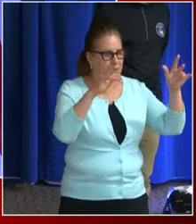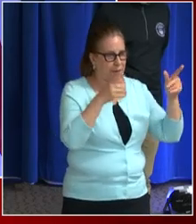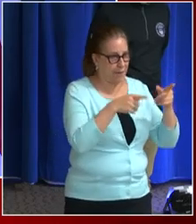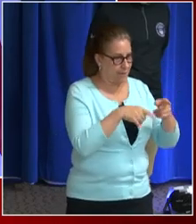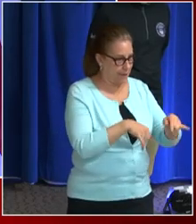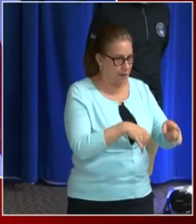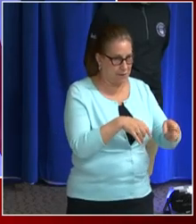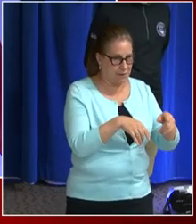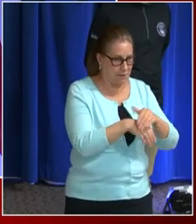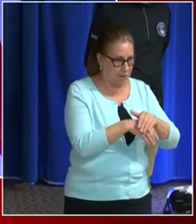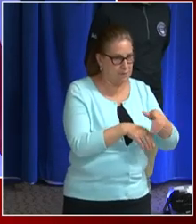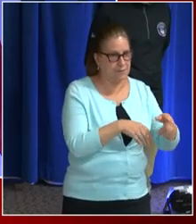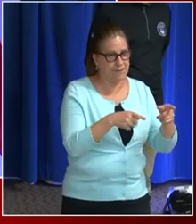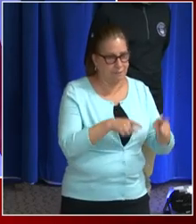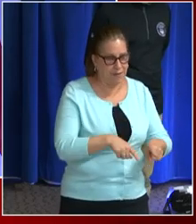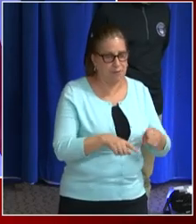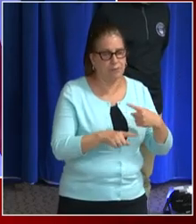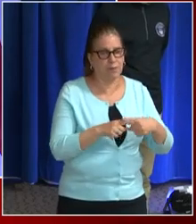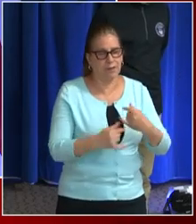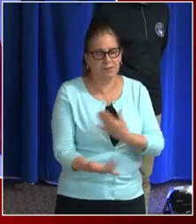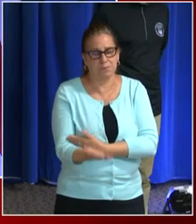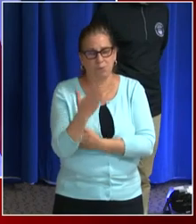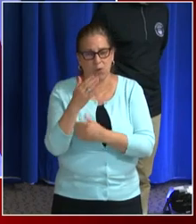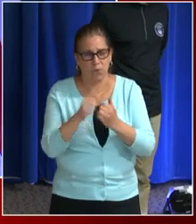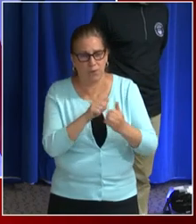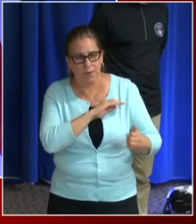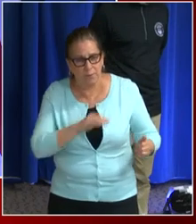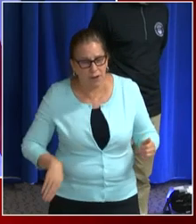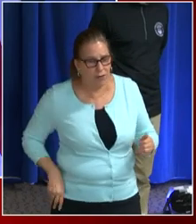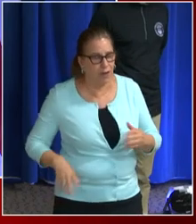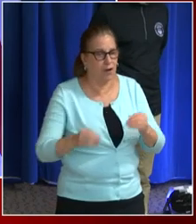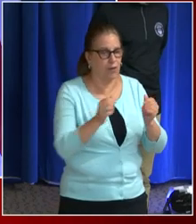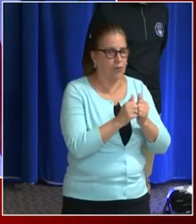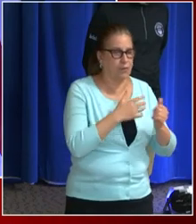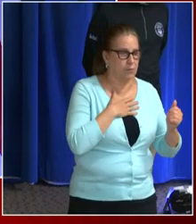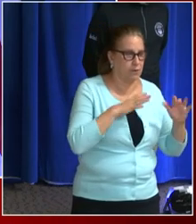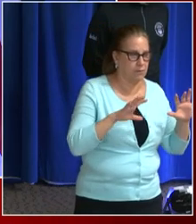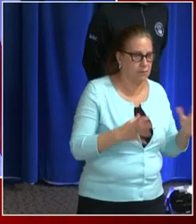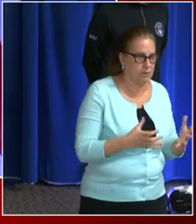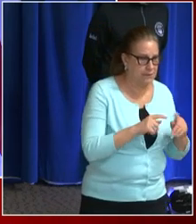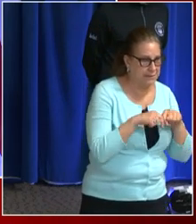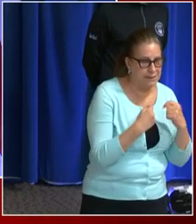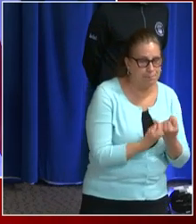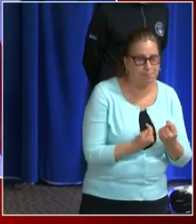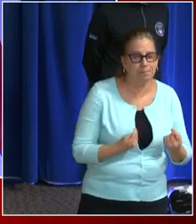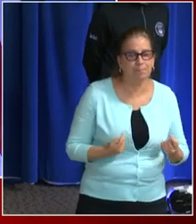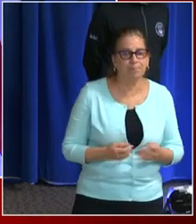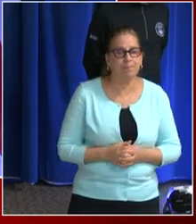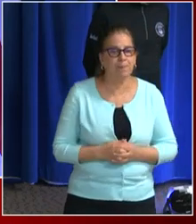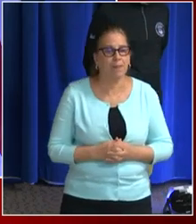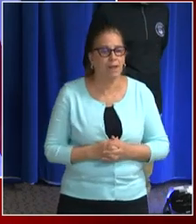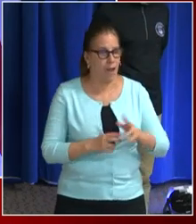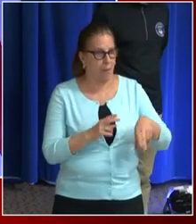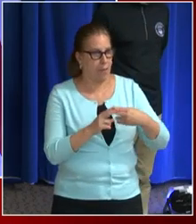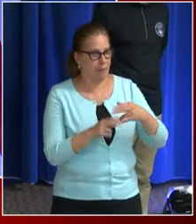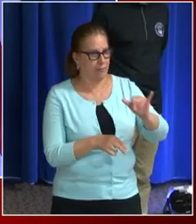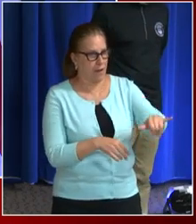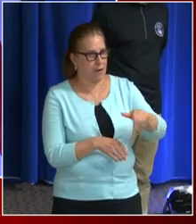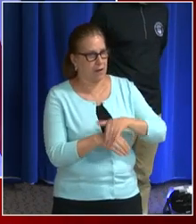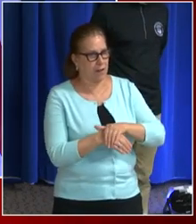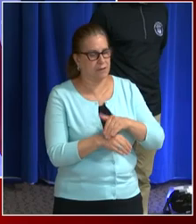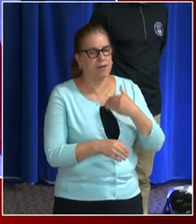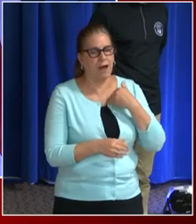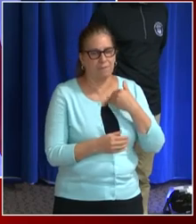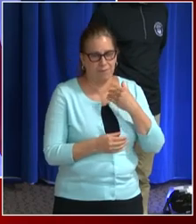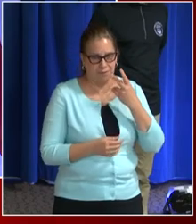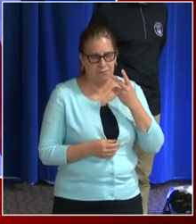with the mayor, with my folks that were on the scene. And I can say that some of the information that was put out on